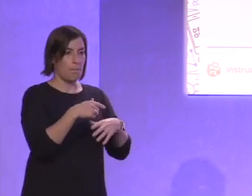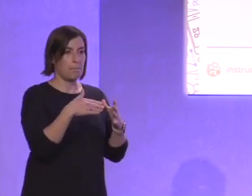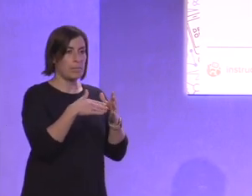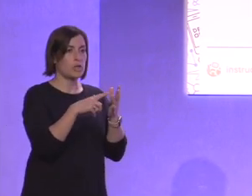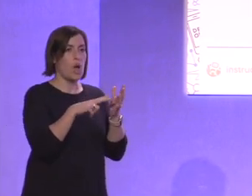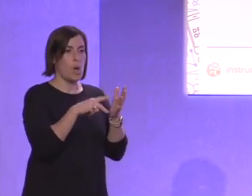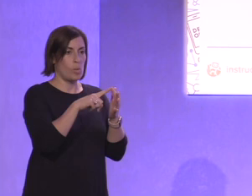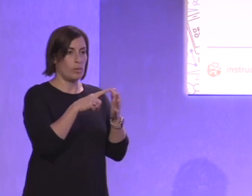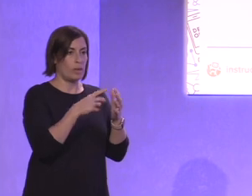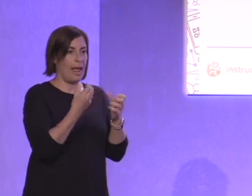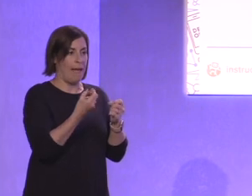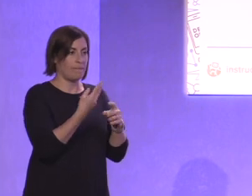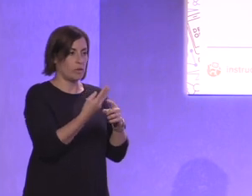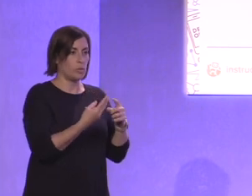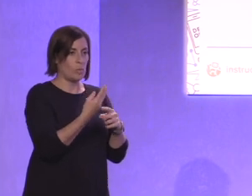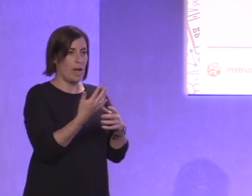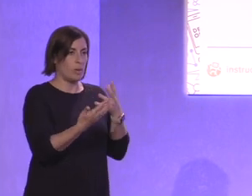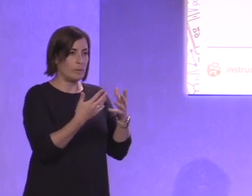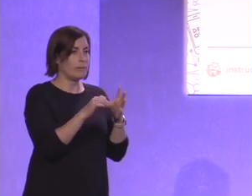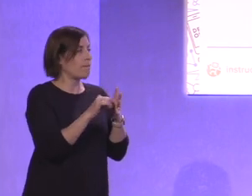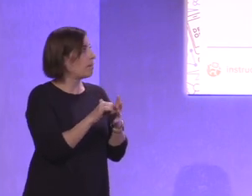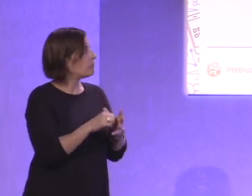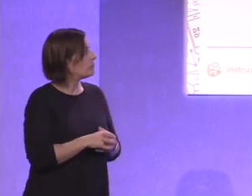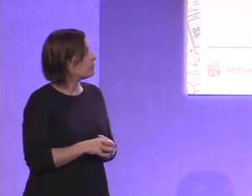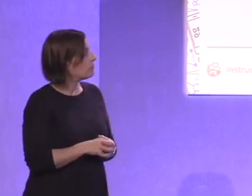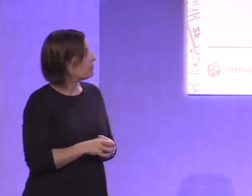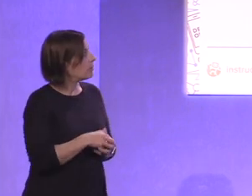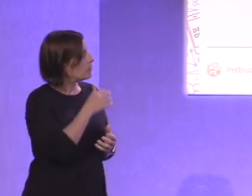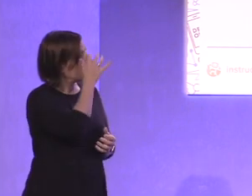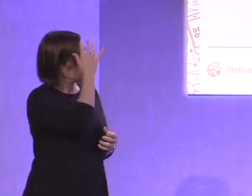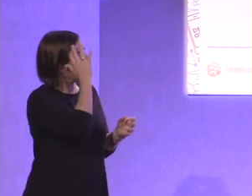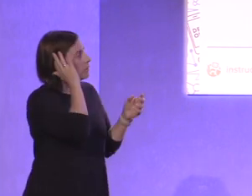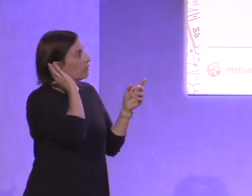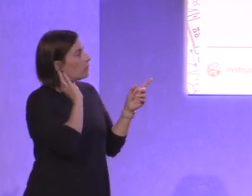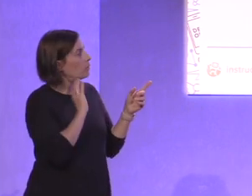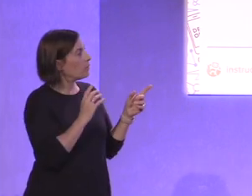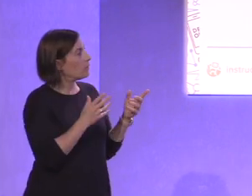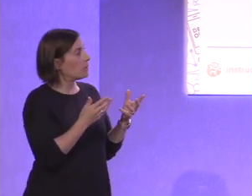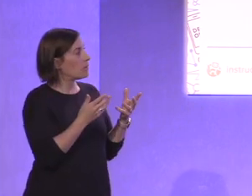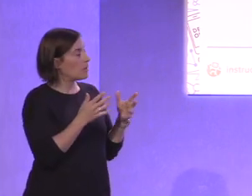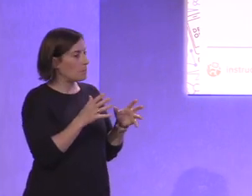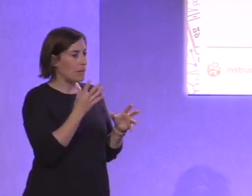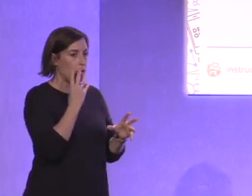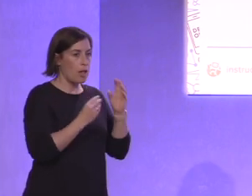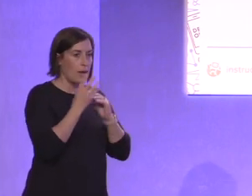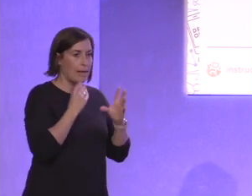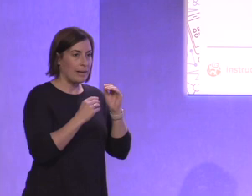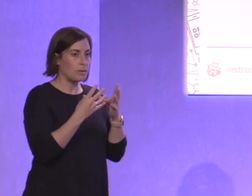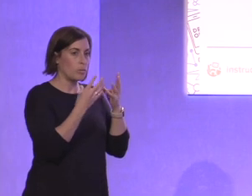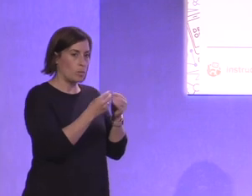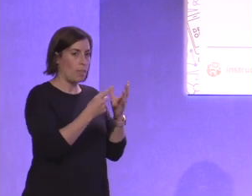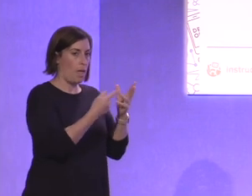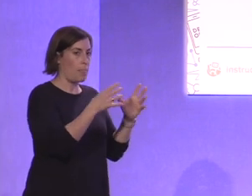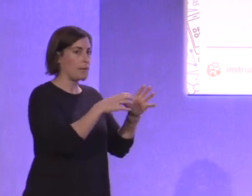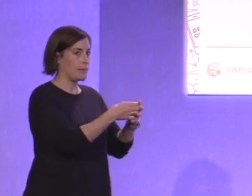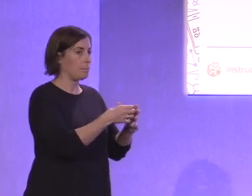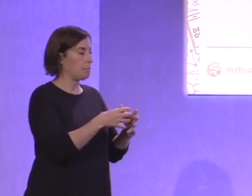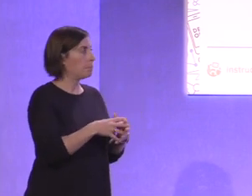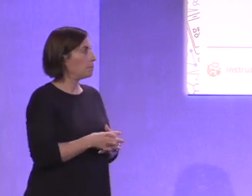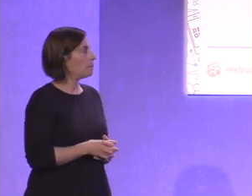there. And as I mentioned, we've been learning, and we're trying to give away.